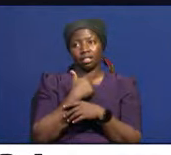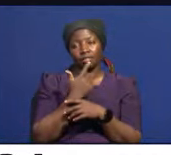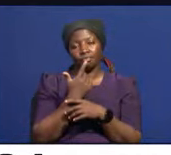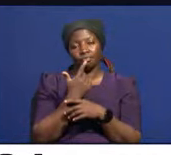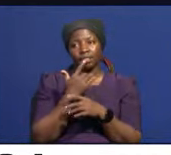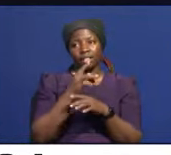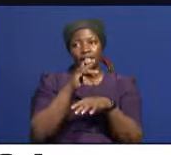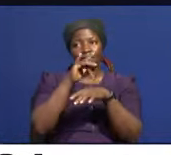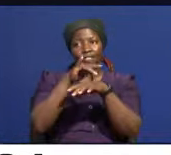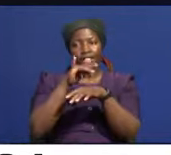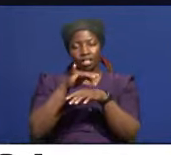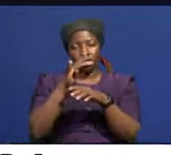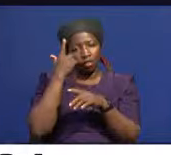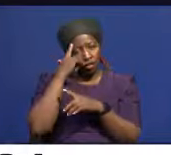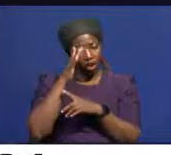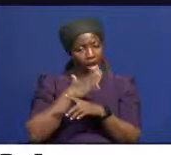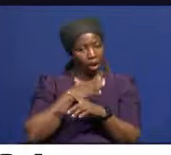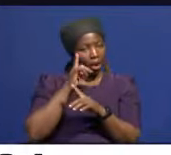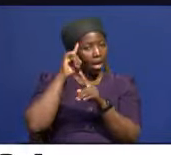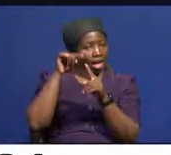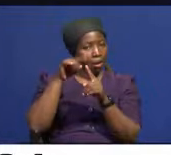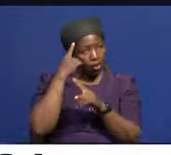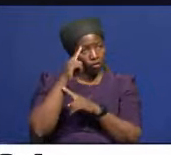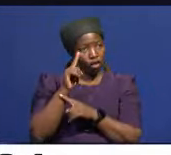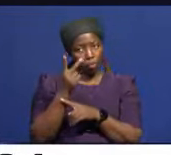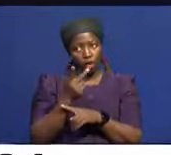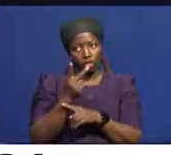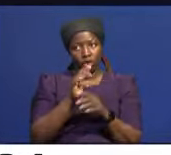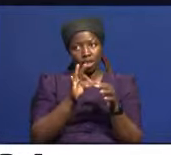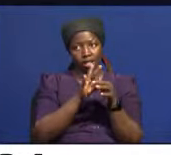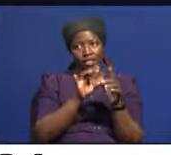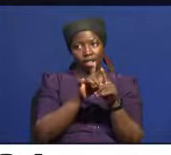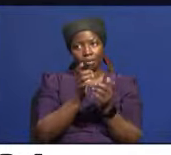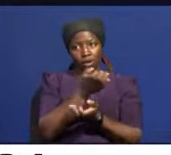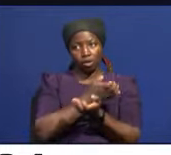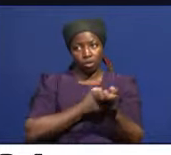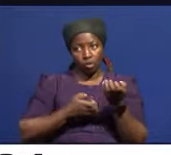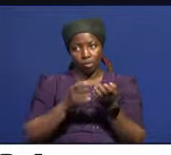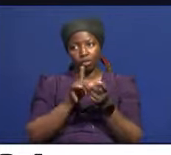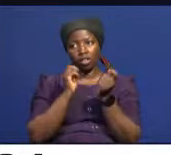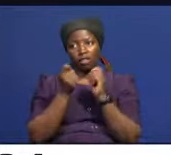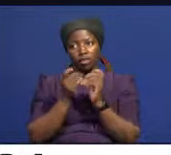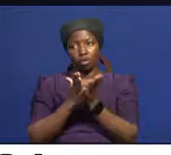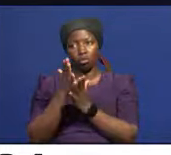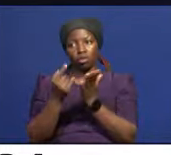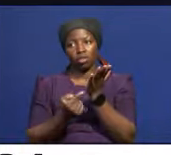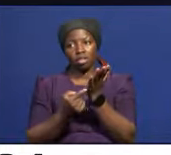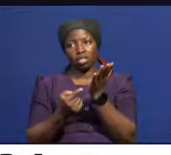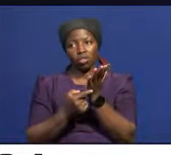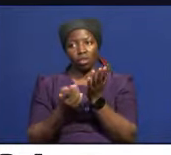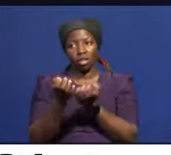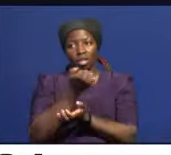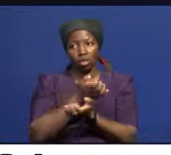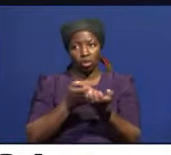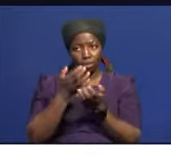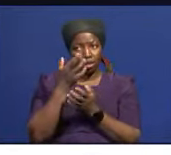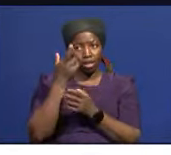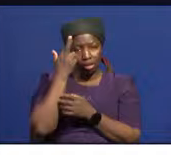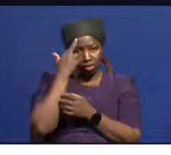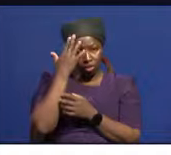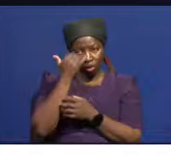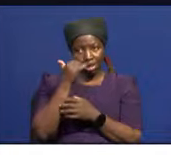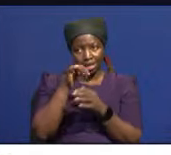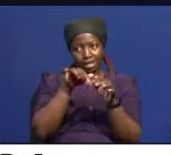for both connectivity and economic transformation through the digital economy. The reason is that even